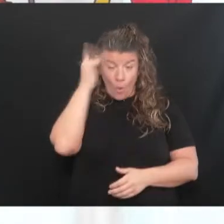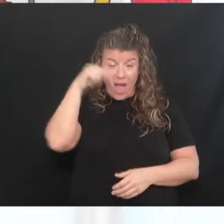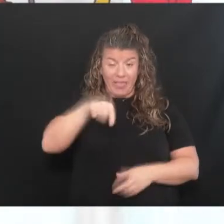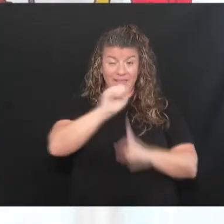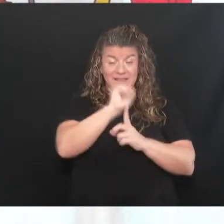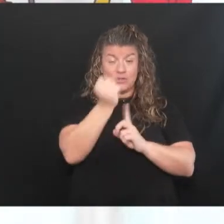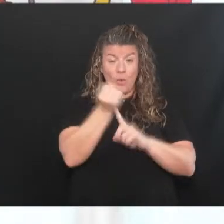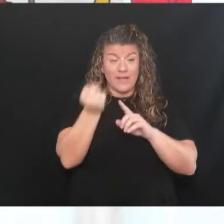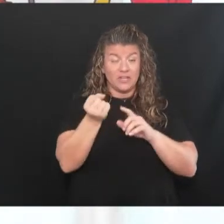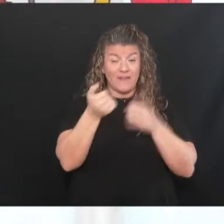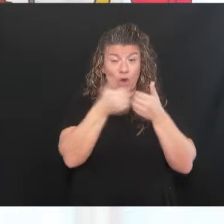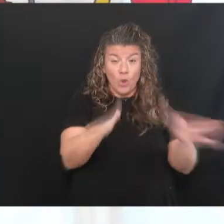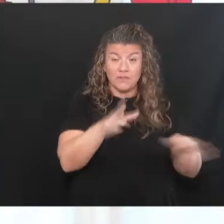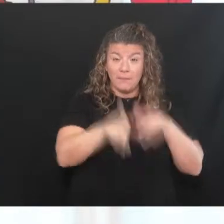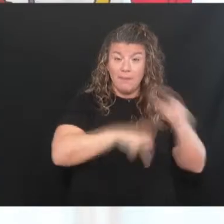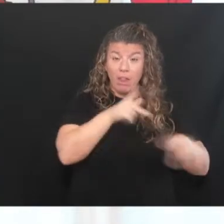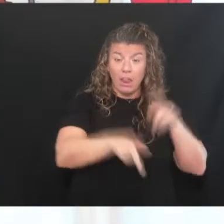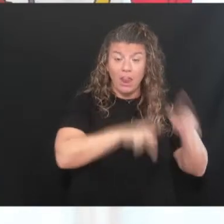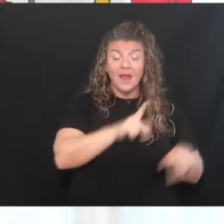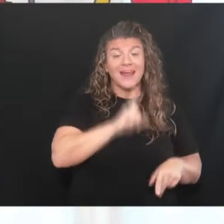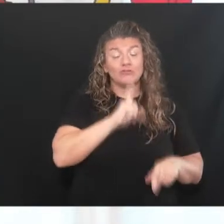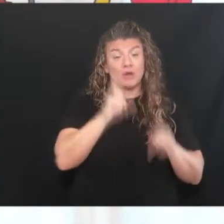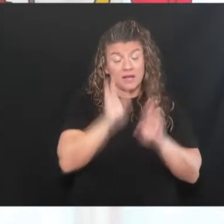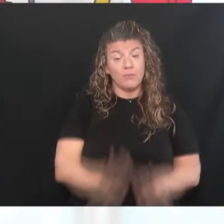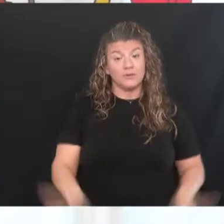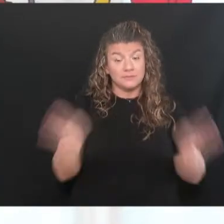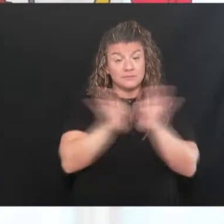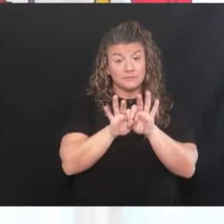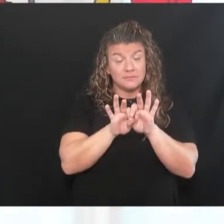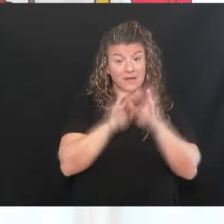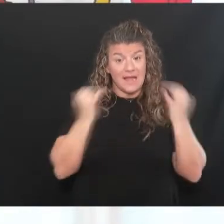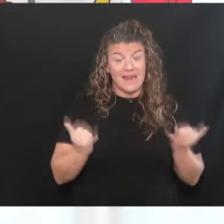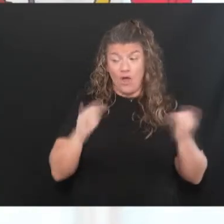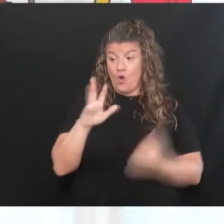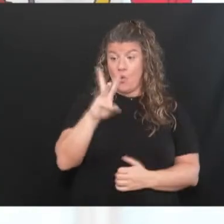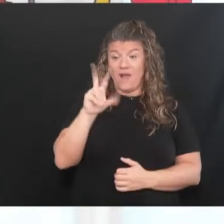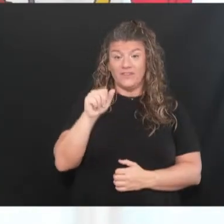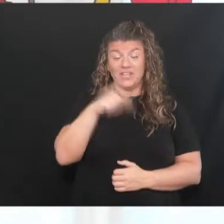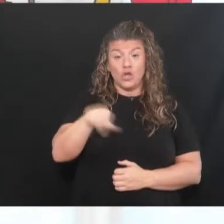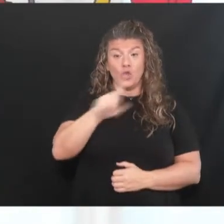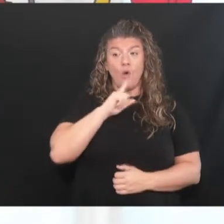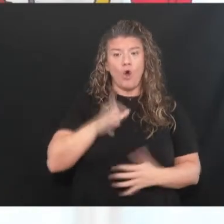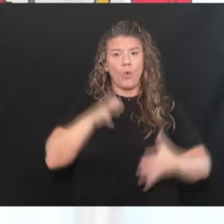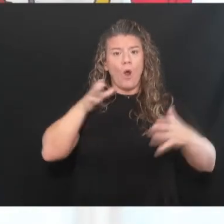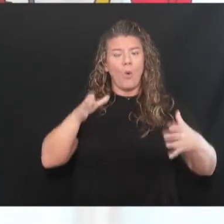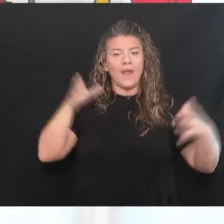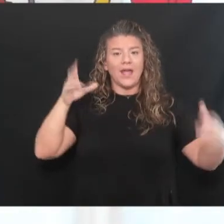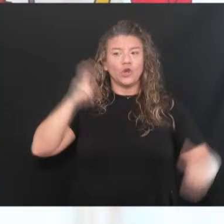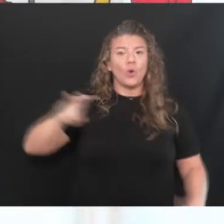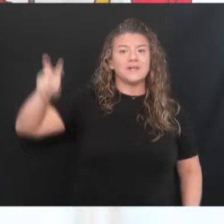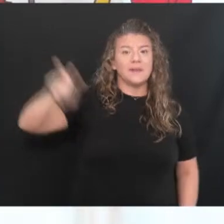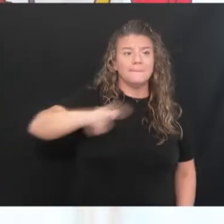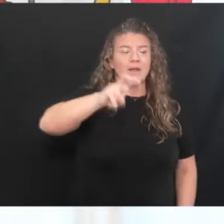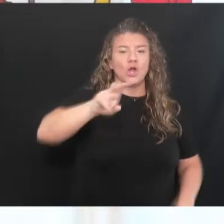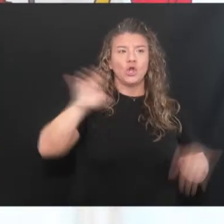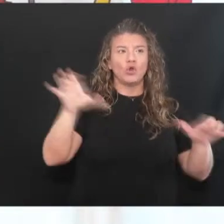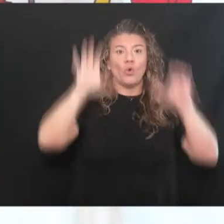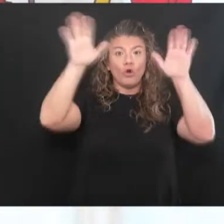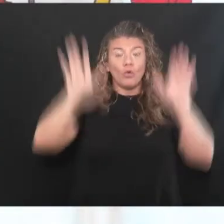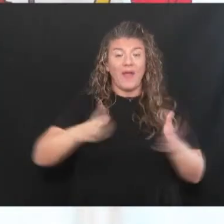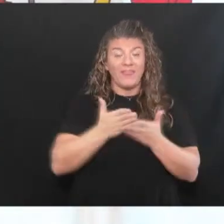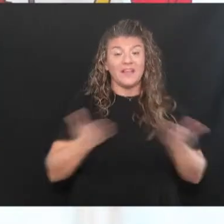of losing population is really critical. And in West Virginia, you're growing in tourism, you're doing all kinds of great